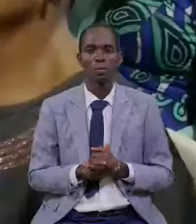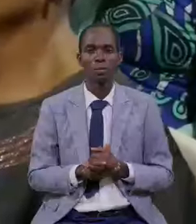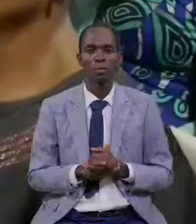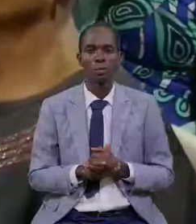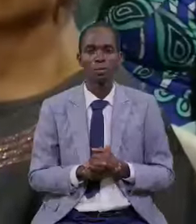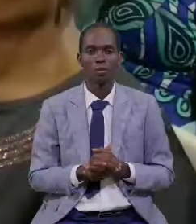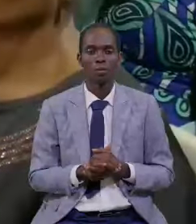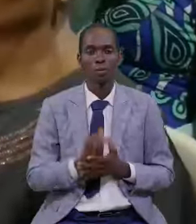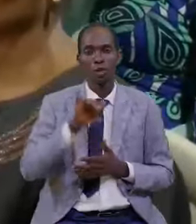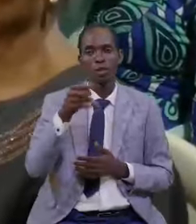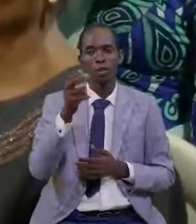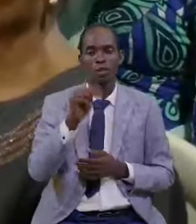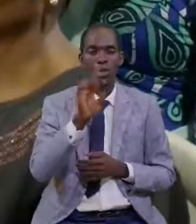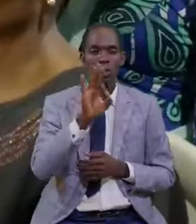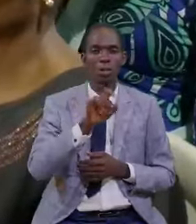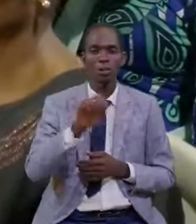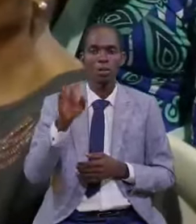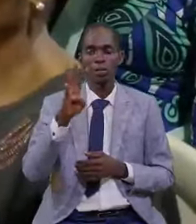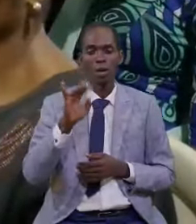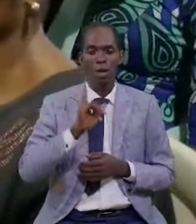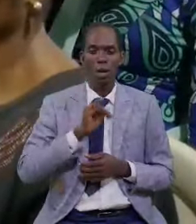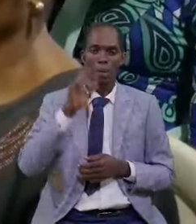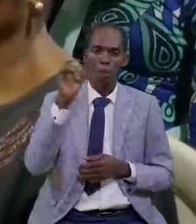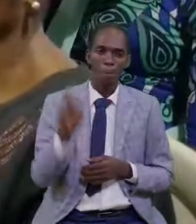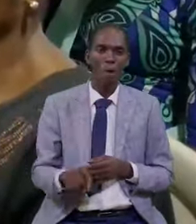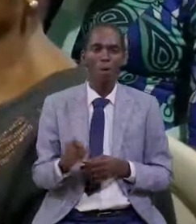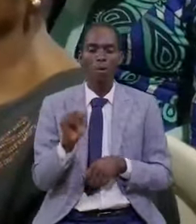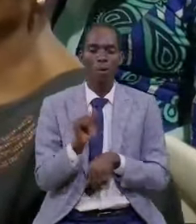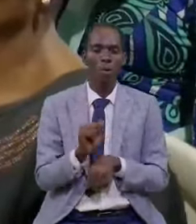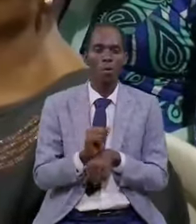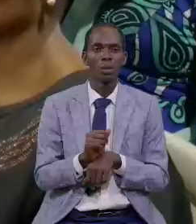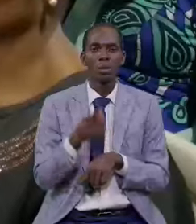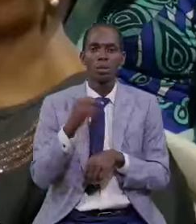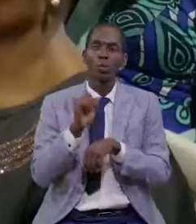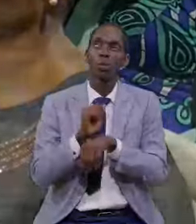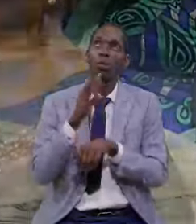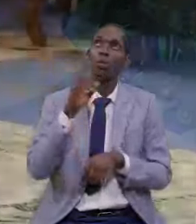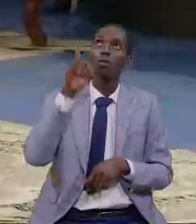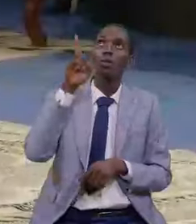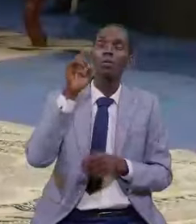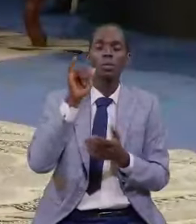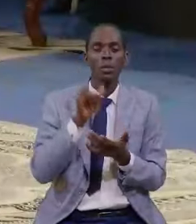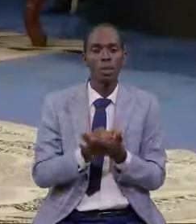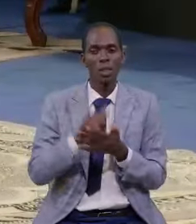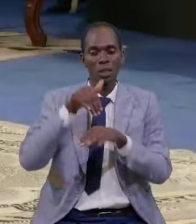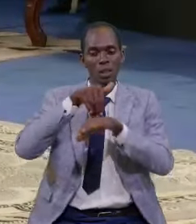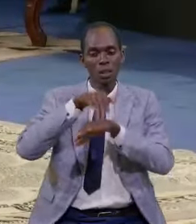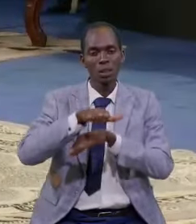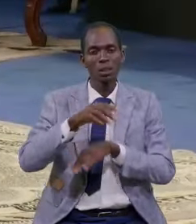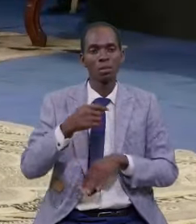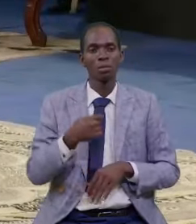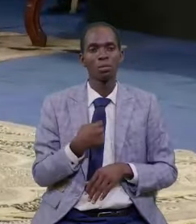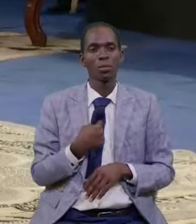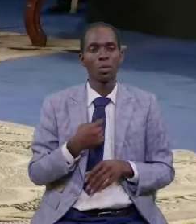reading from verse 4. I must work the works of him that sent me